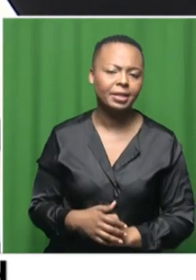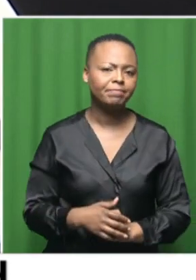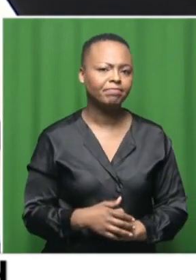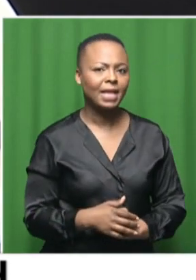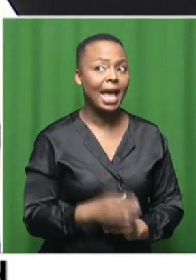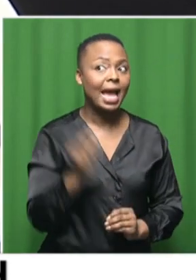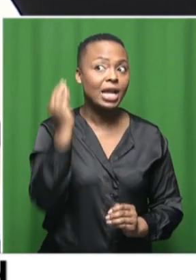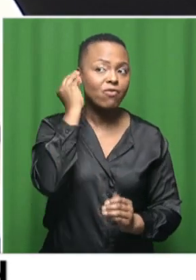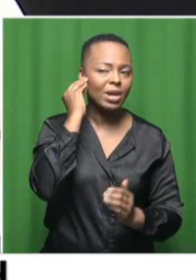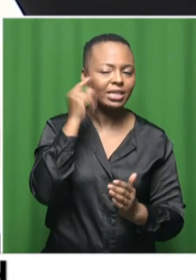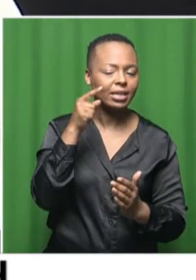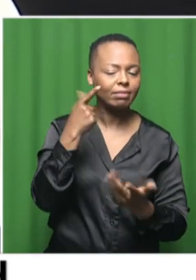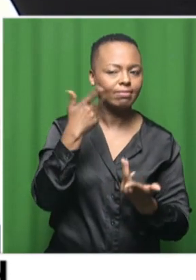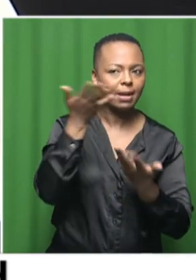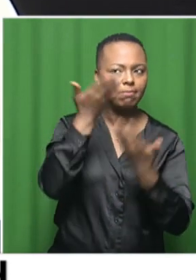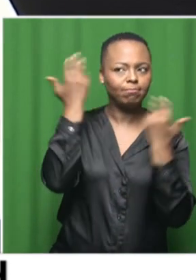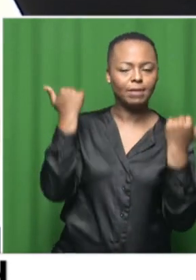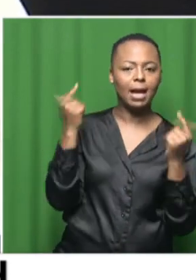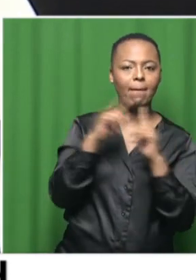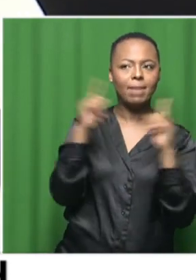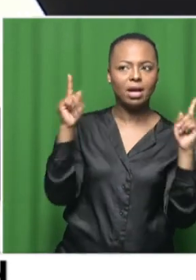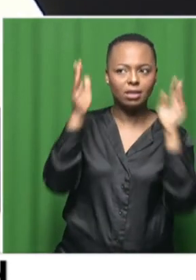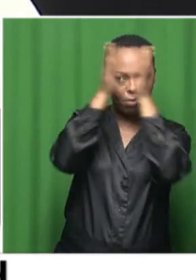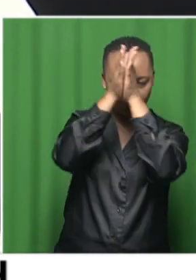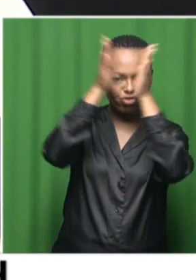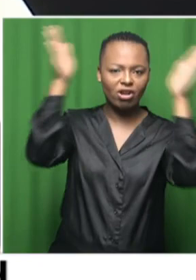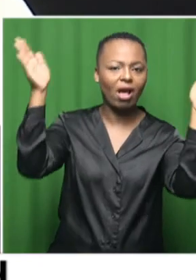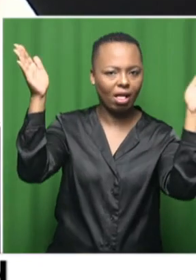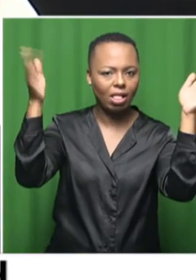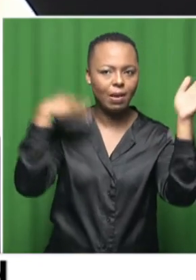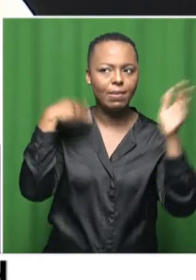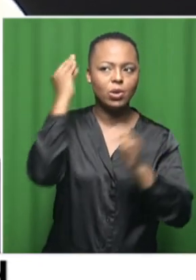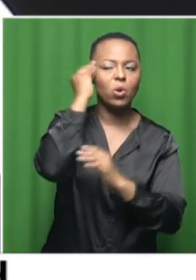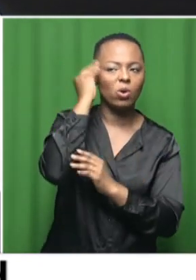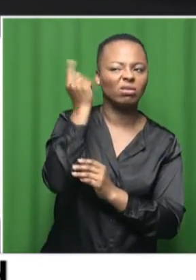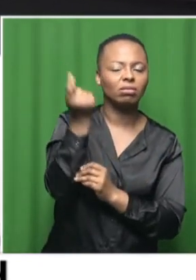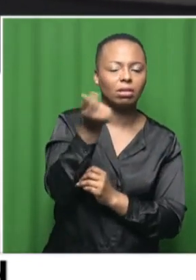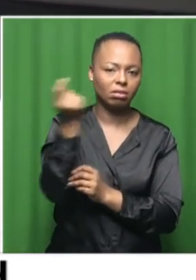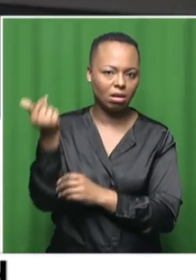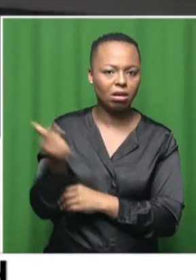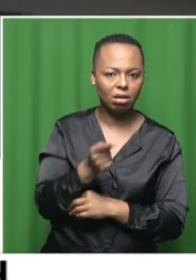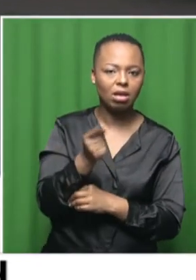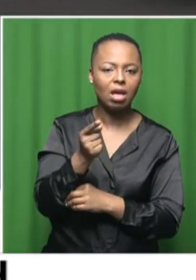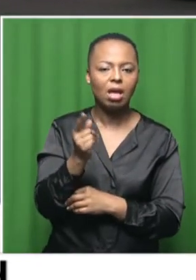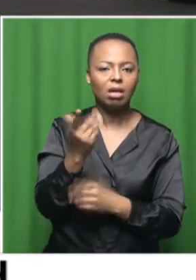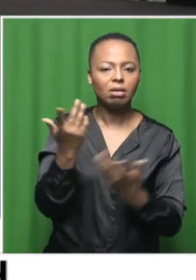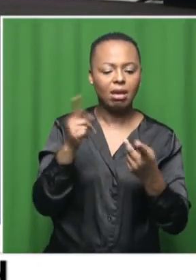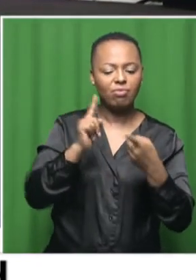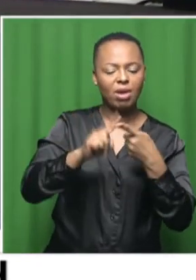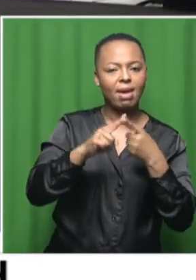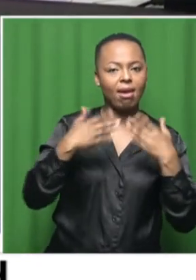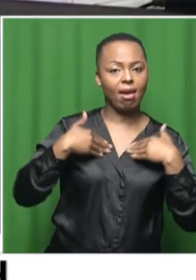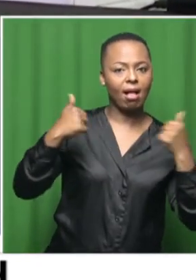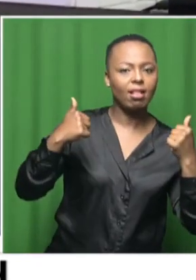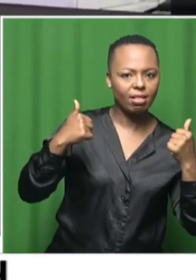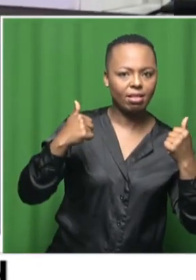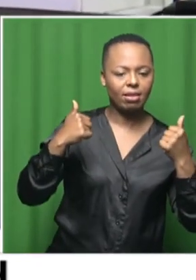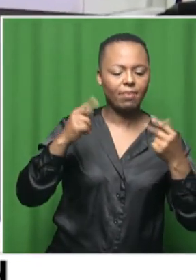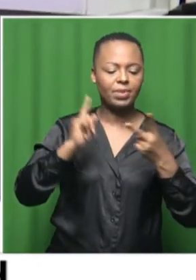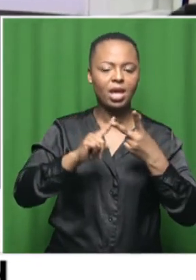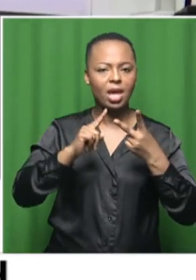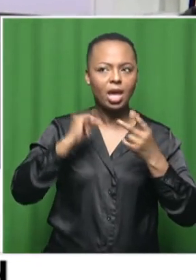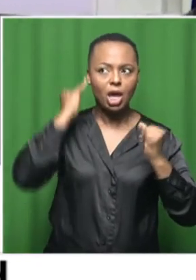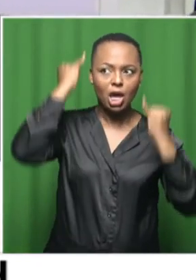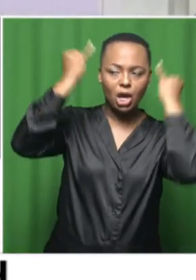the details. I think I just know the broad areas. I think the others is in the areas of health, research and